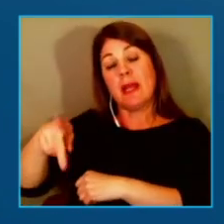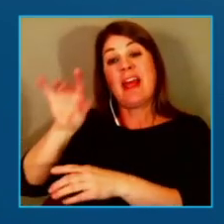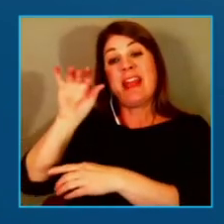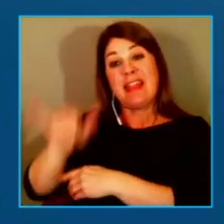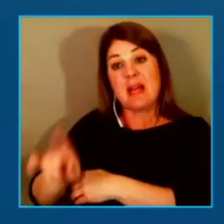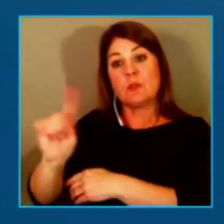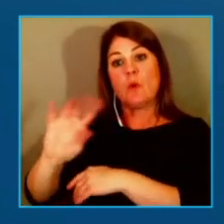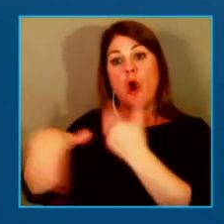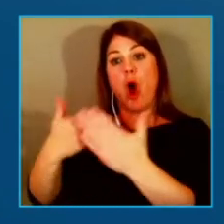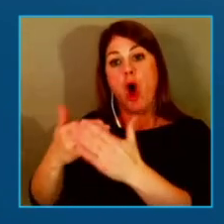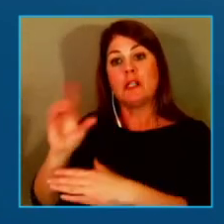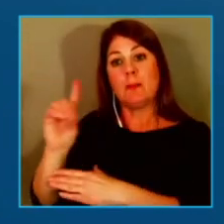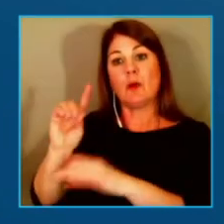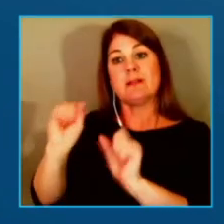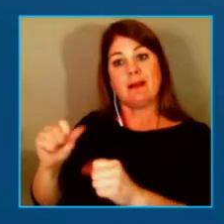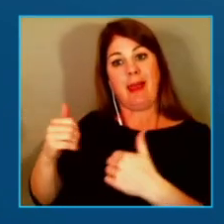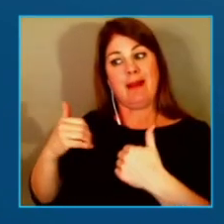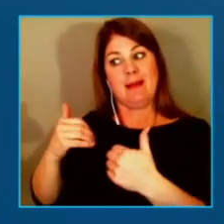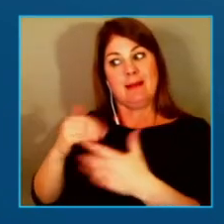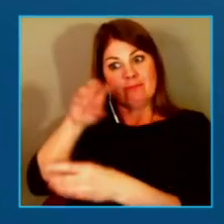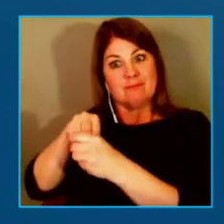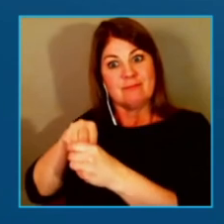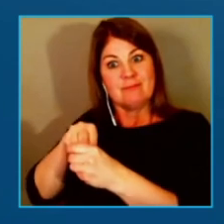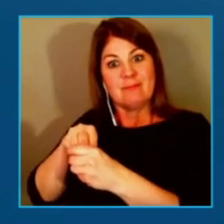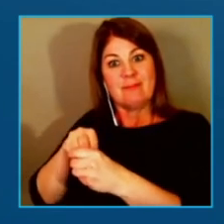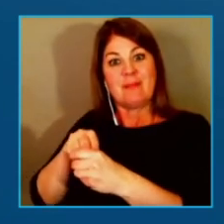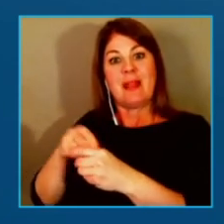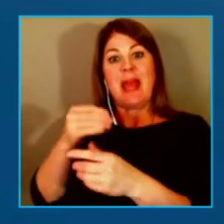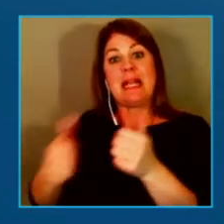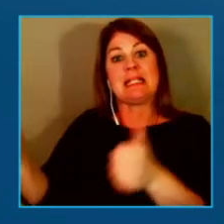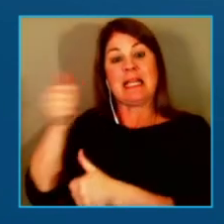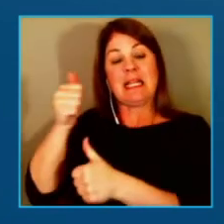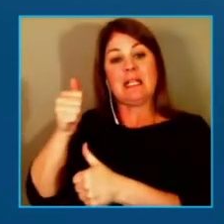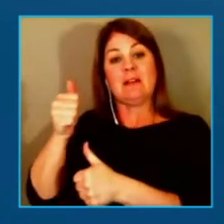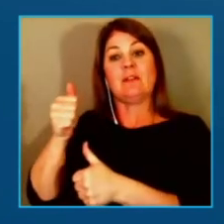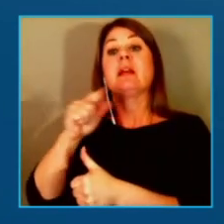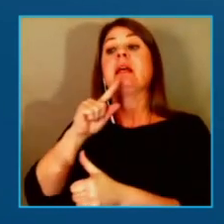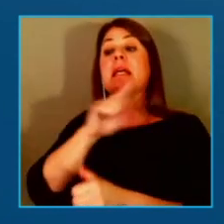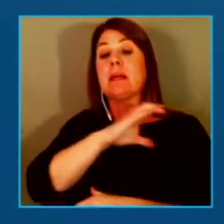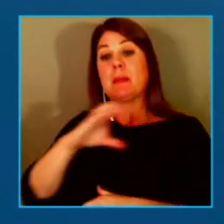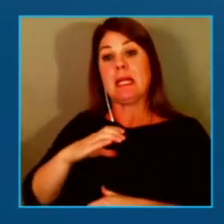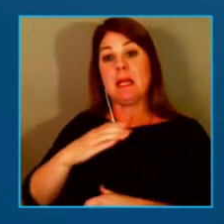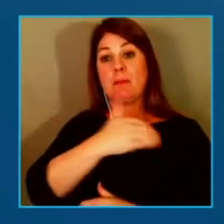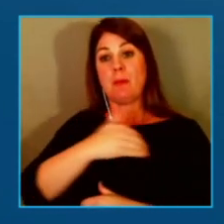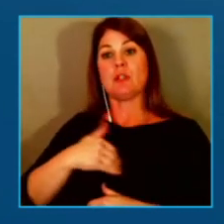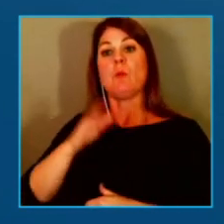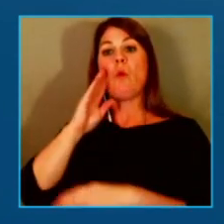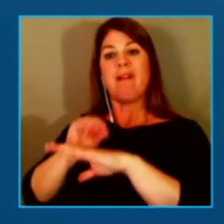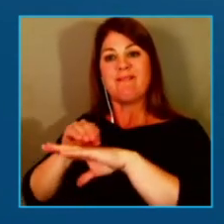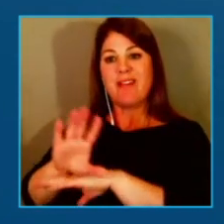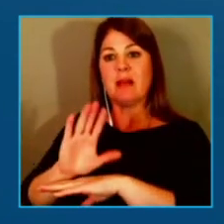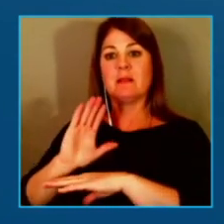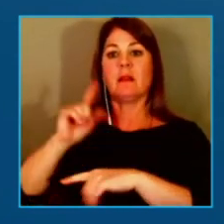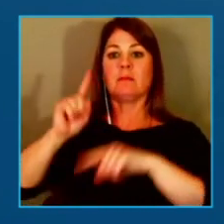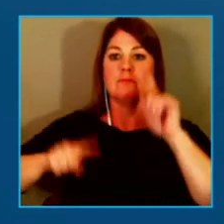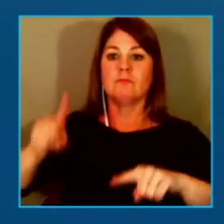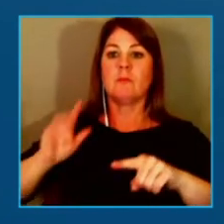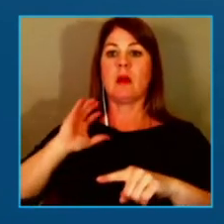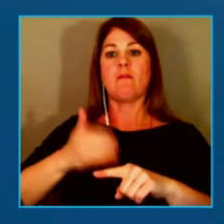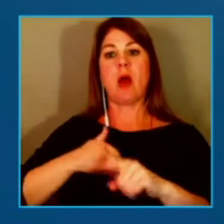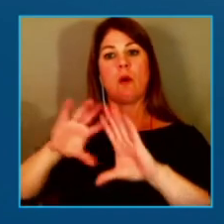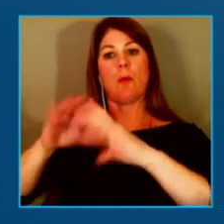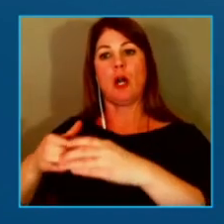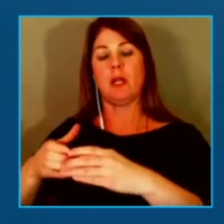home, and our executive committee membership reflects the diversity of our party. I am pleased to note that the